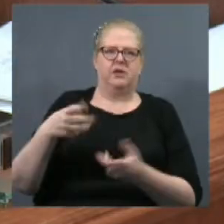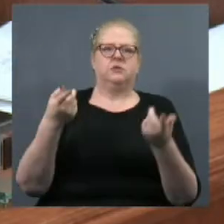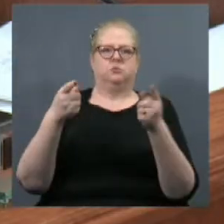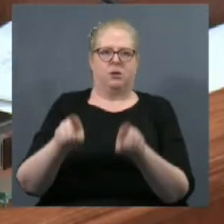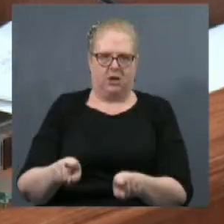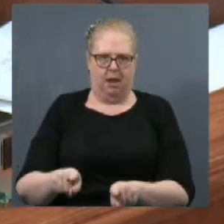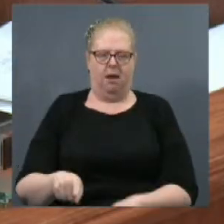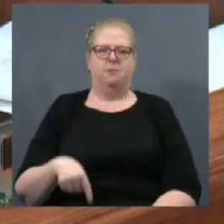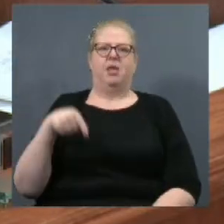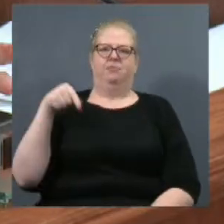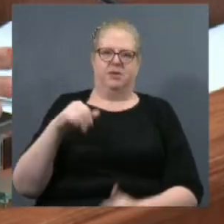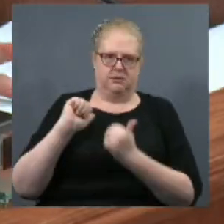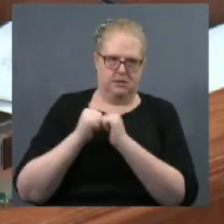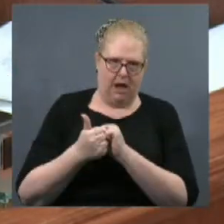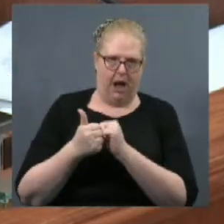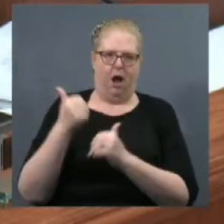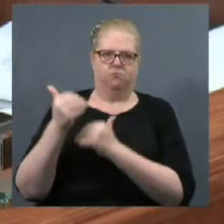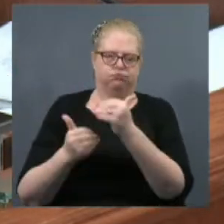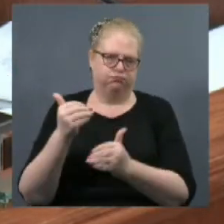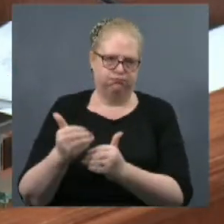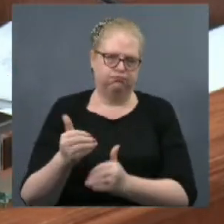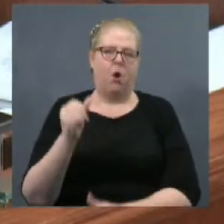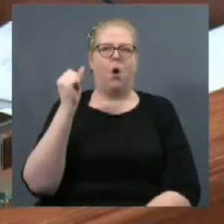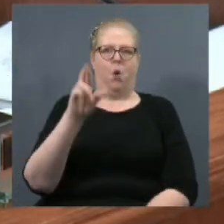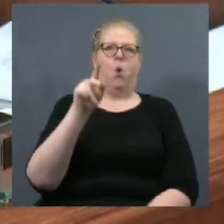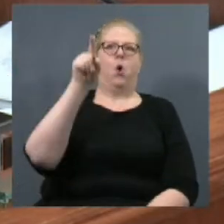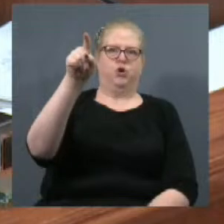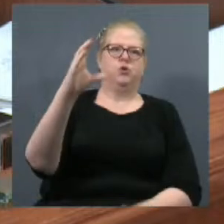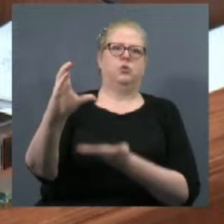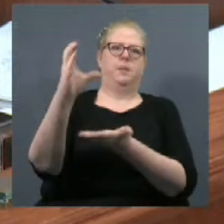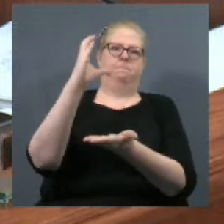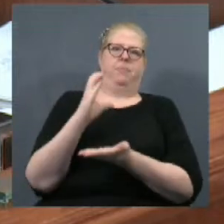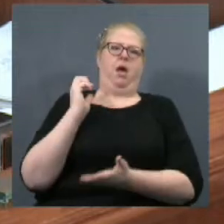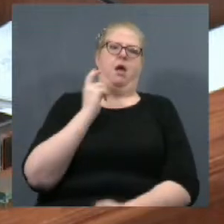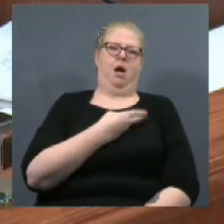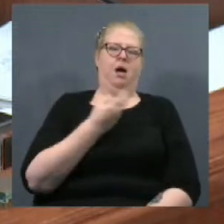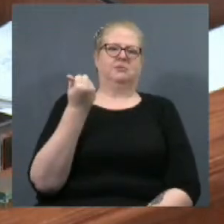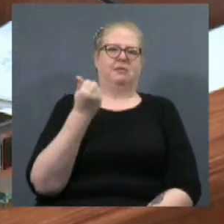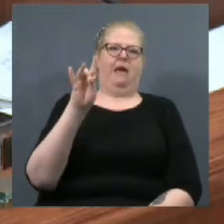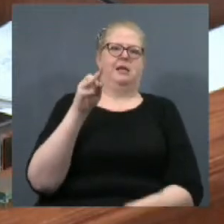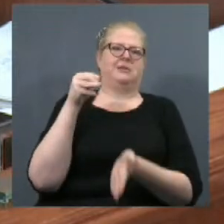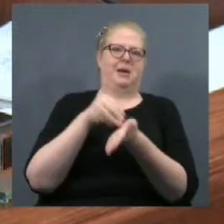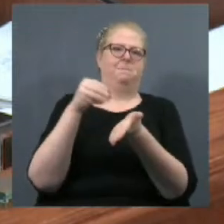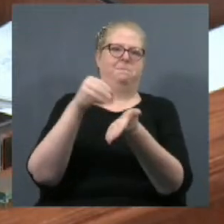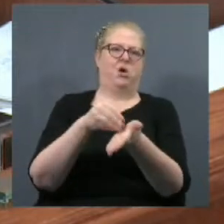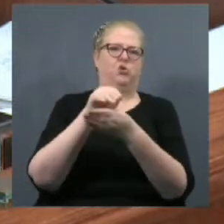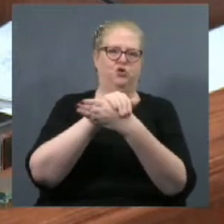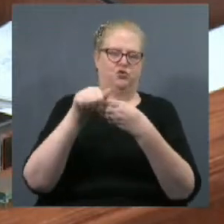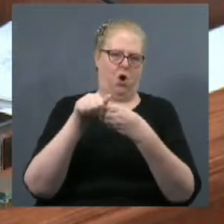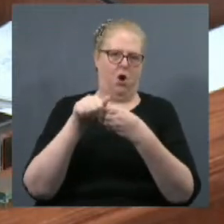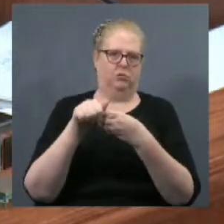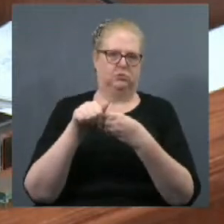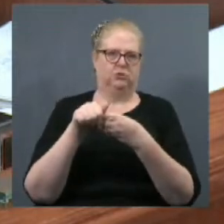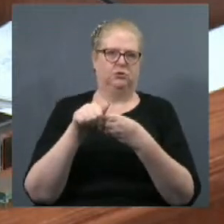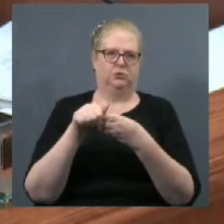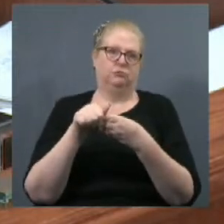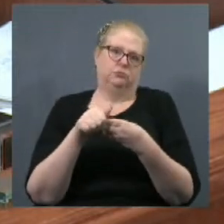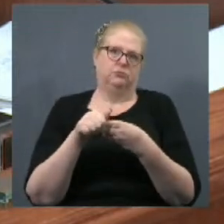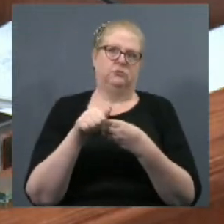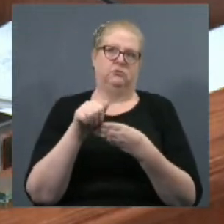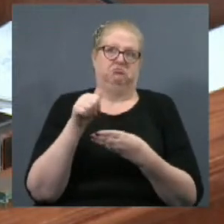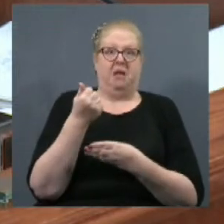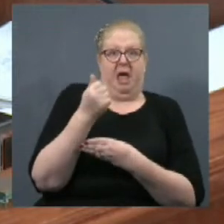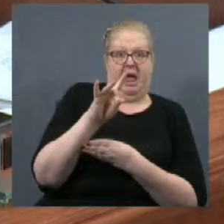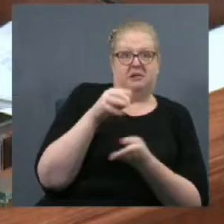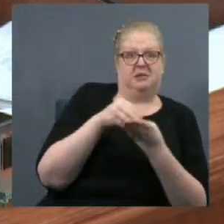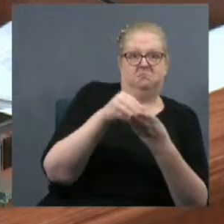do it, fine. Or you can pay us the $18 million right now and pay 18 to get 5 and see how you're doing with